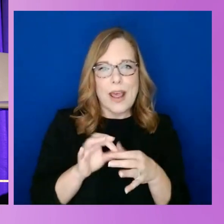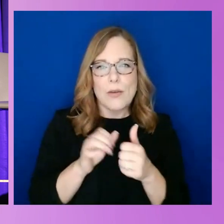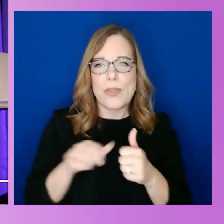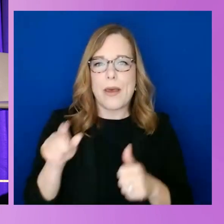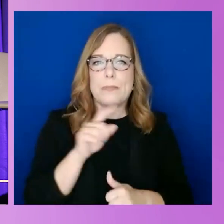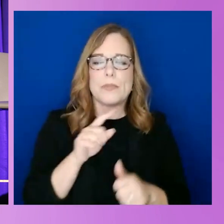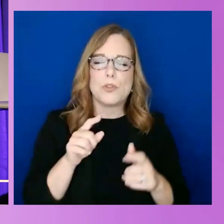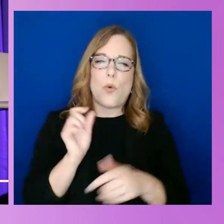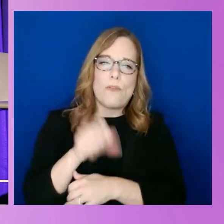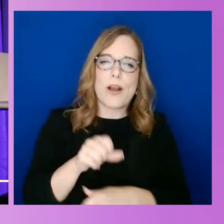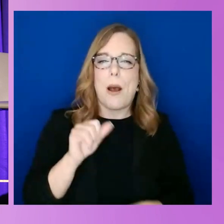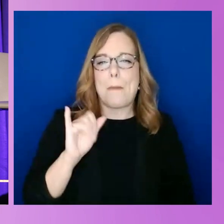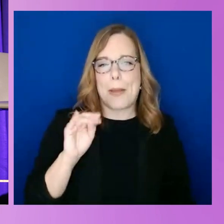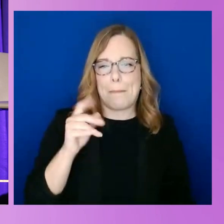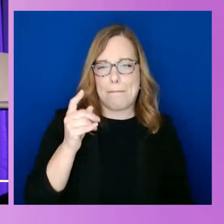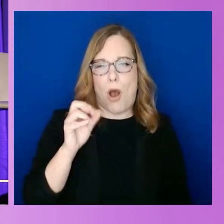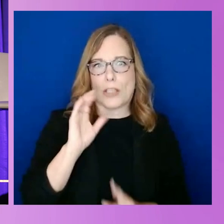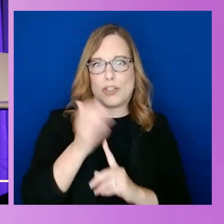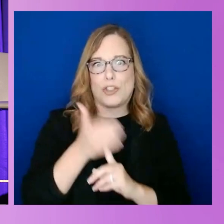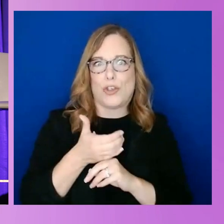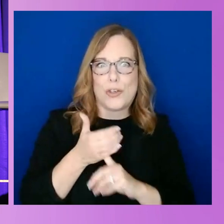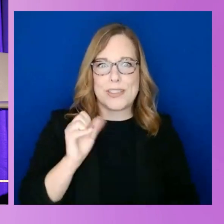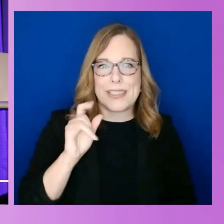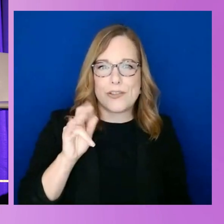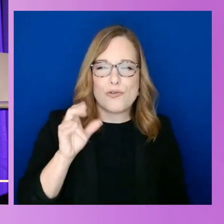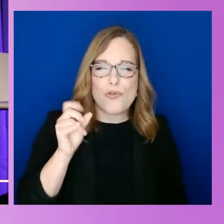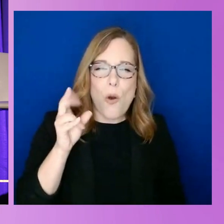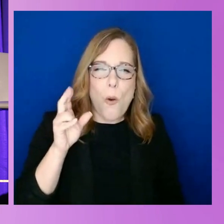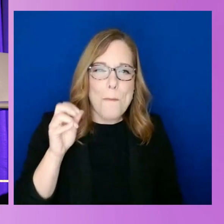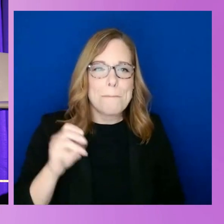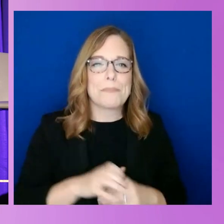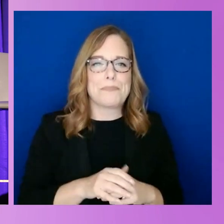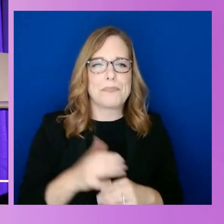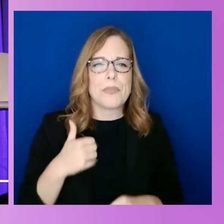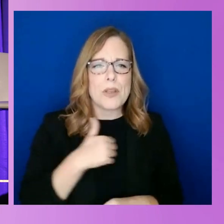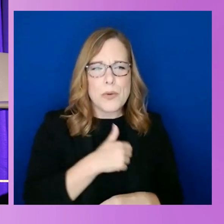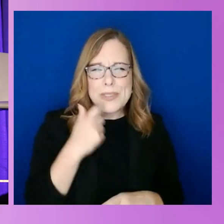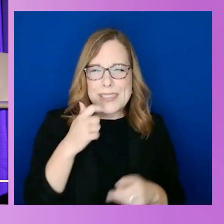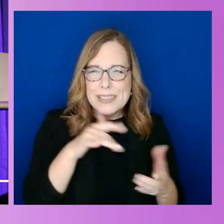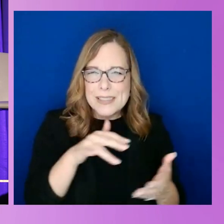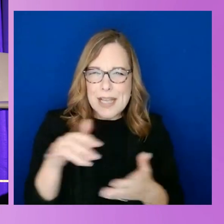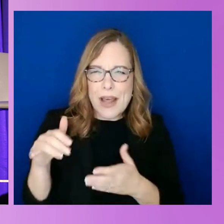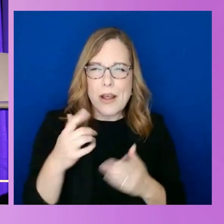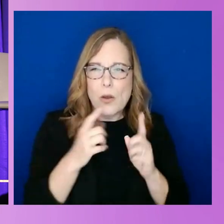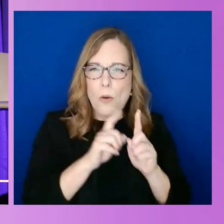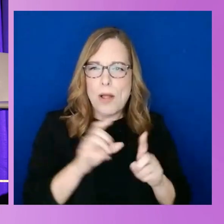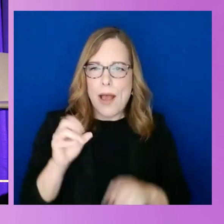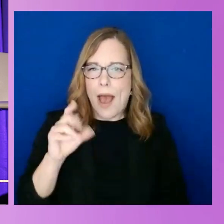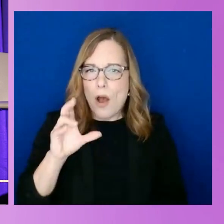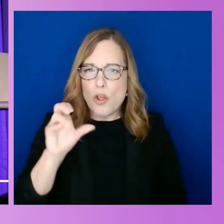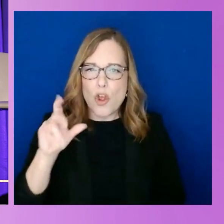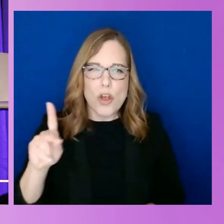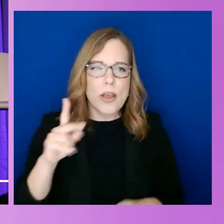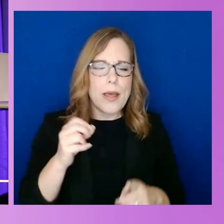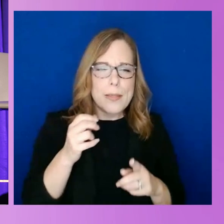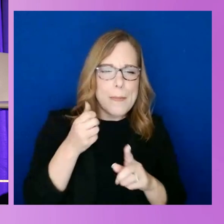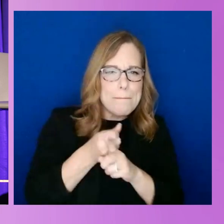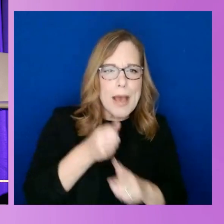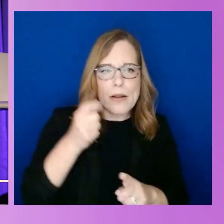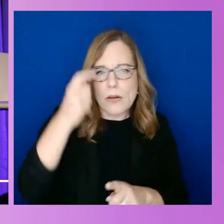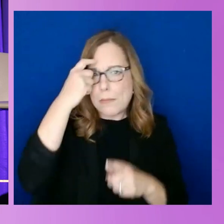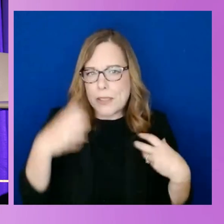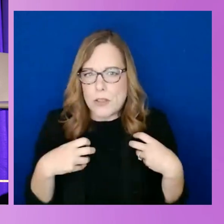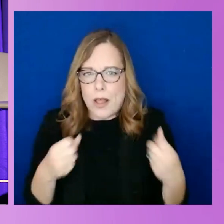Now, not specifically to the neurodivergent population, the benefits addressed the areas that